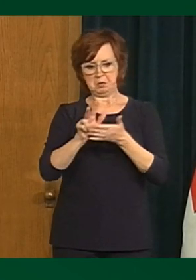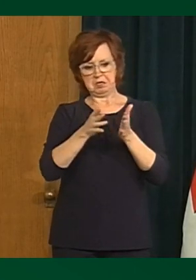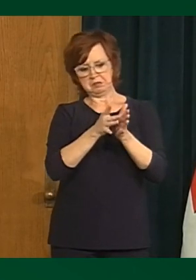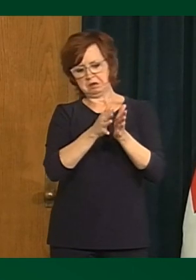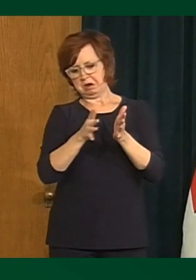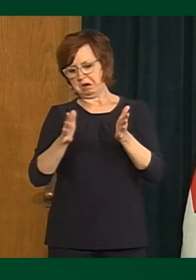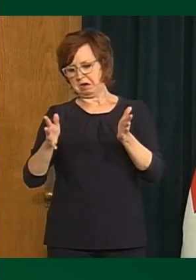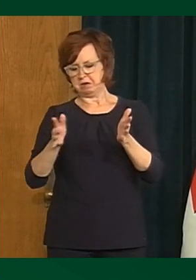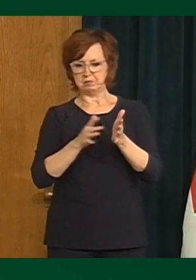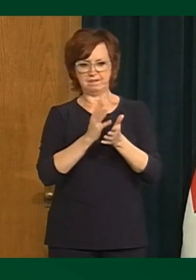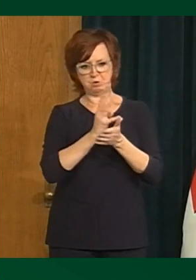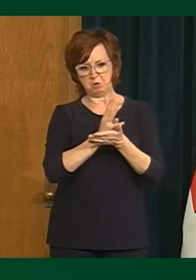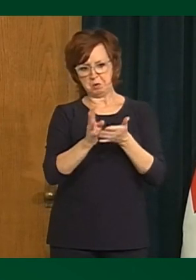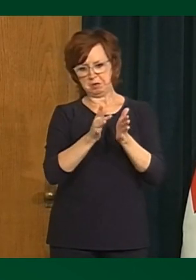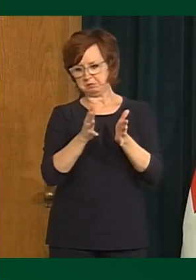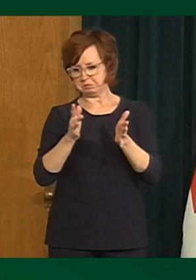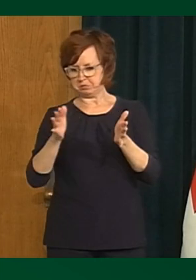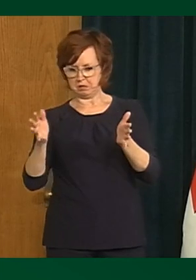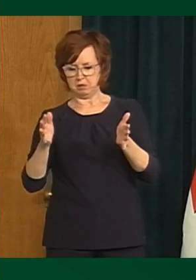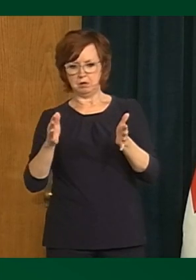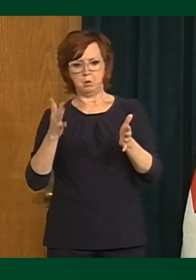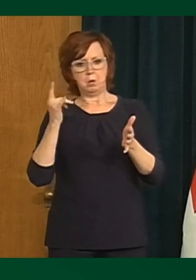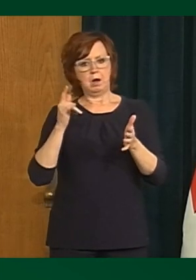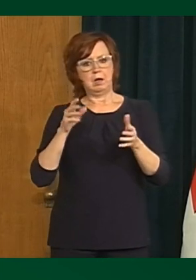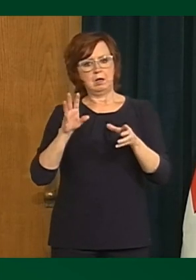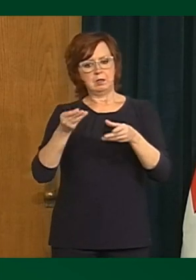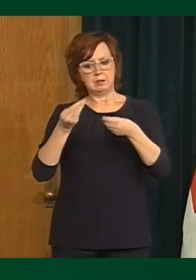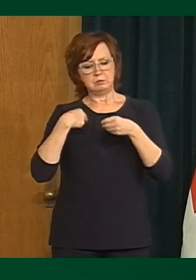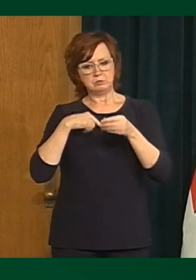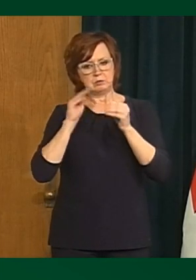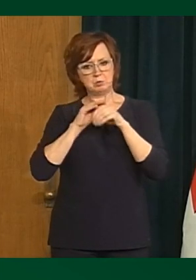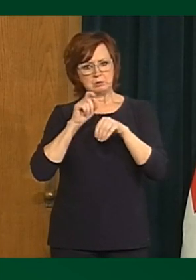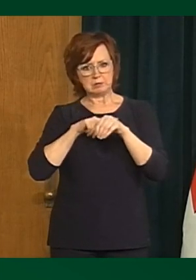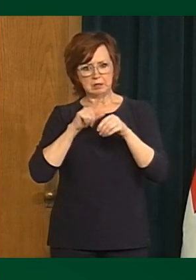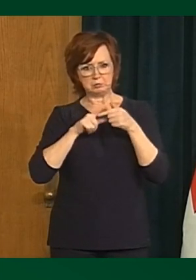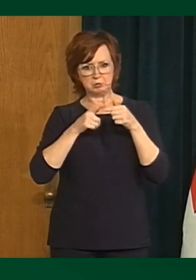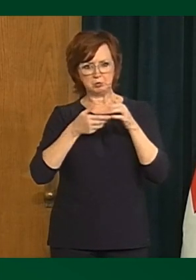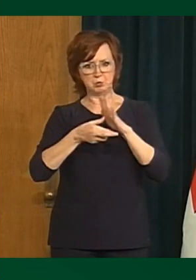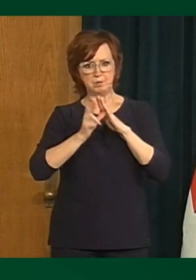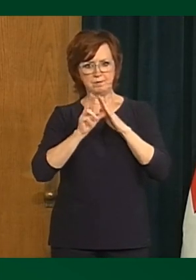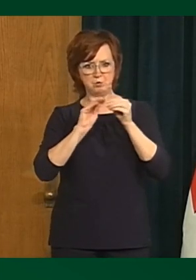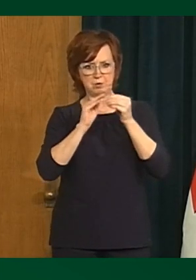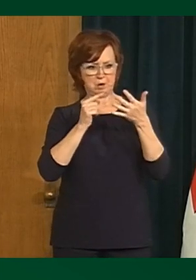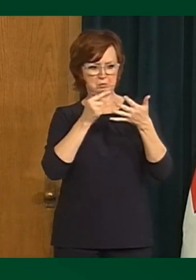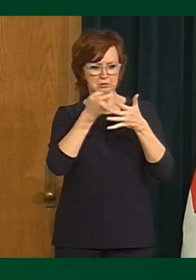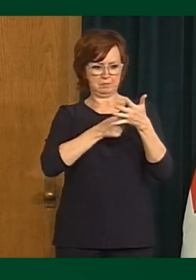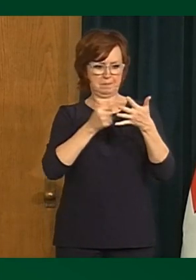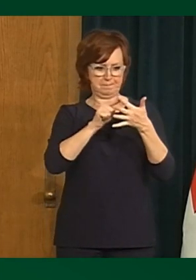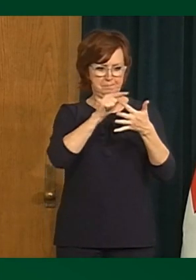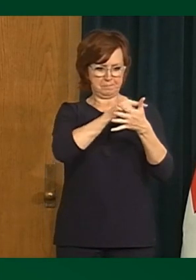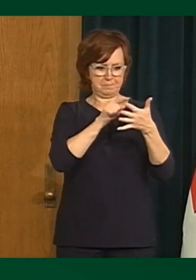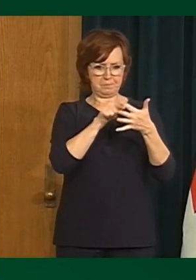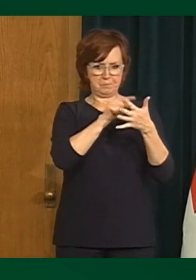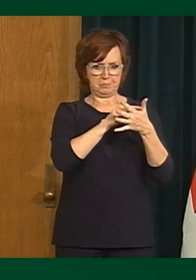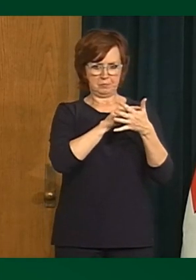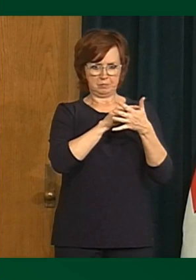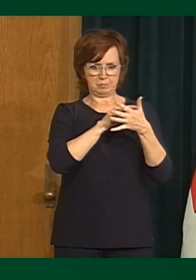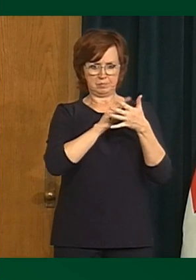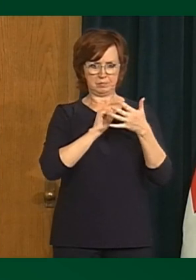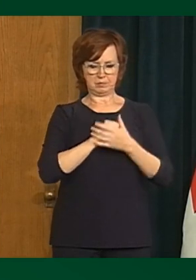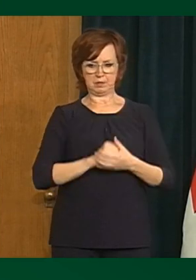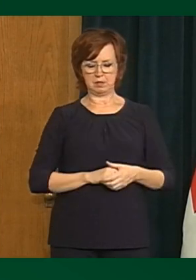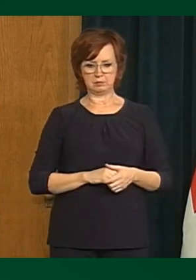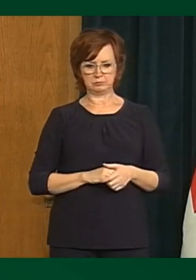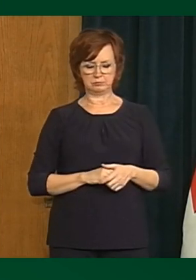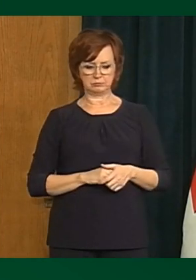then allow us some time to review some of the results, some of the testing results. That are occurring with this phase